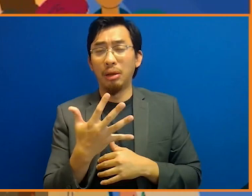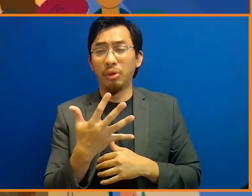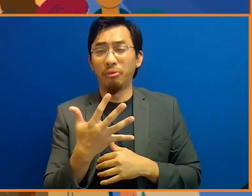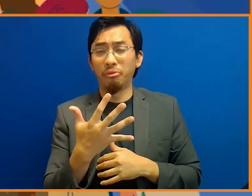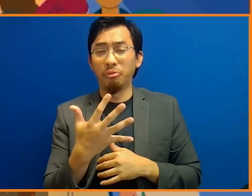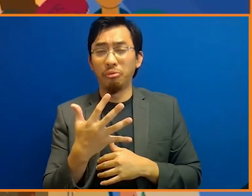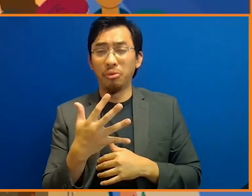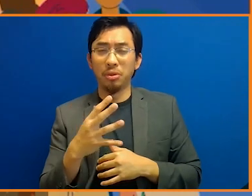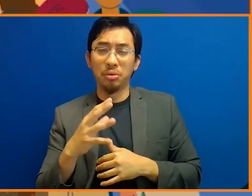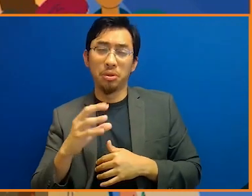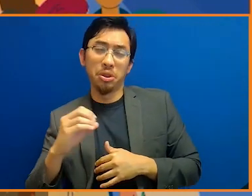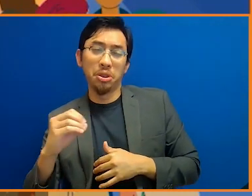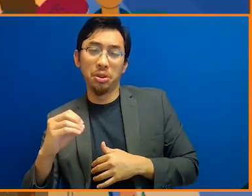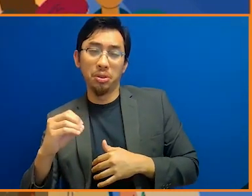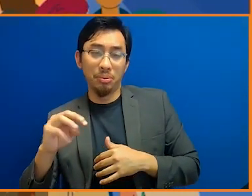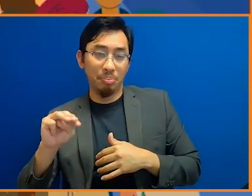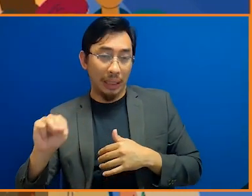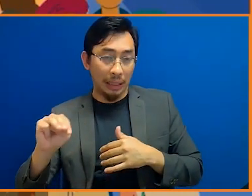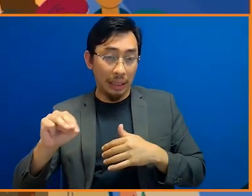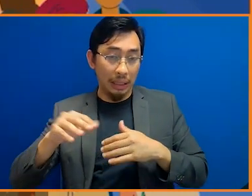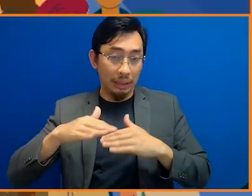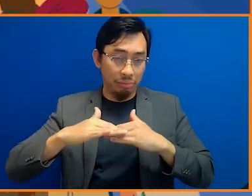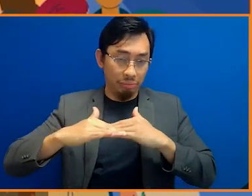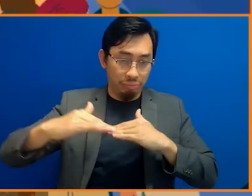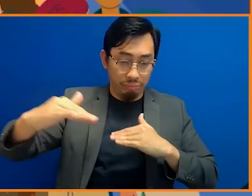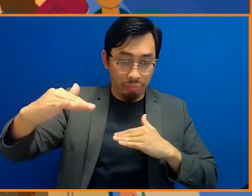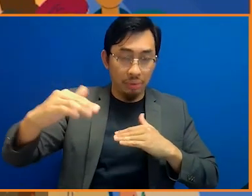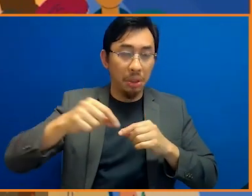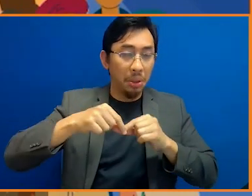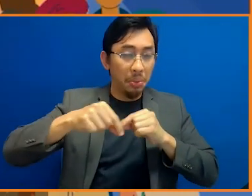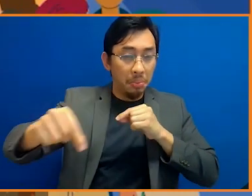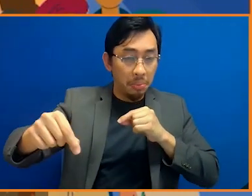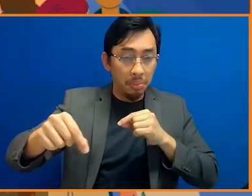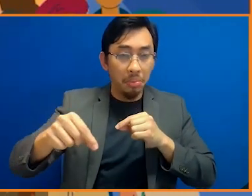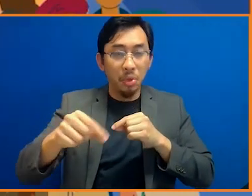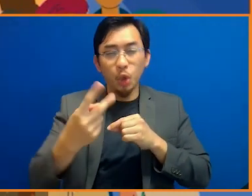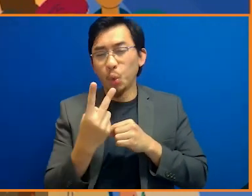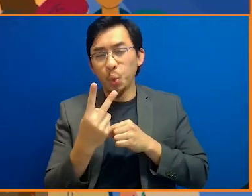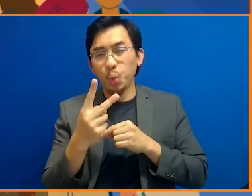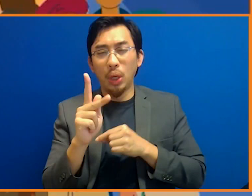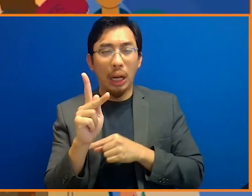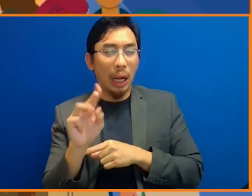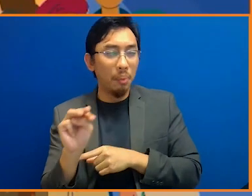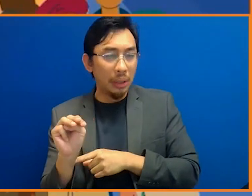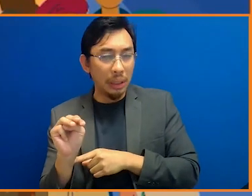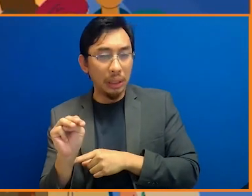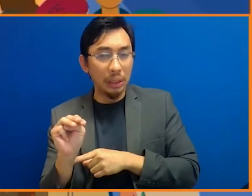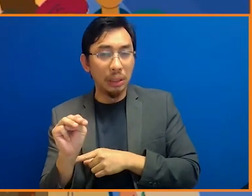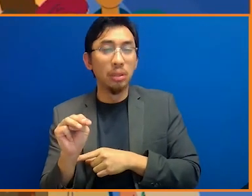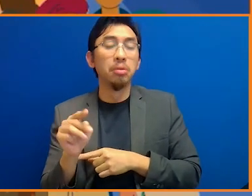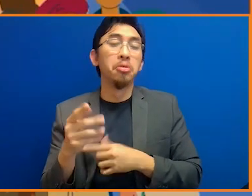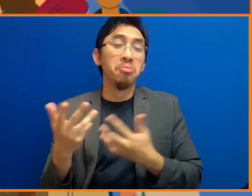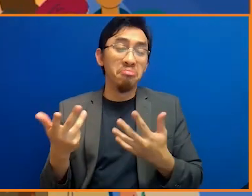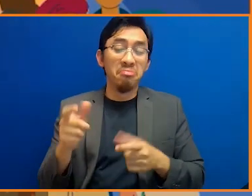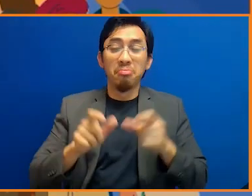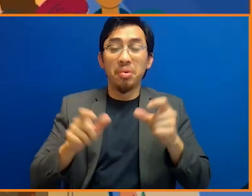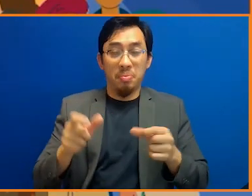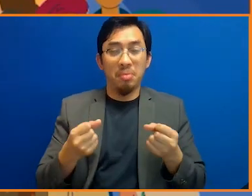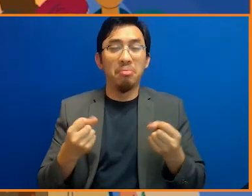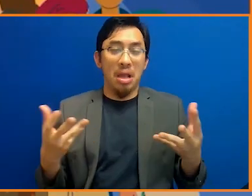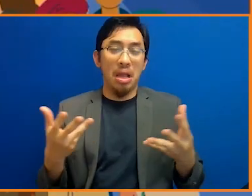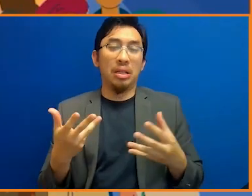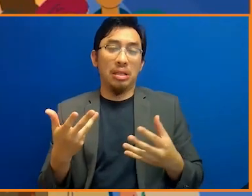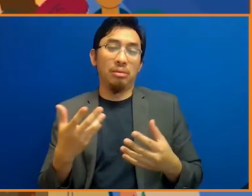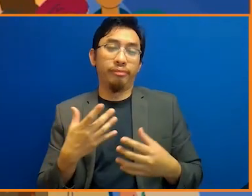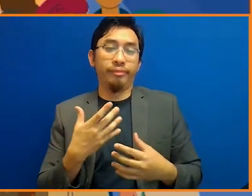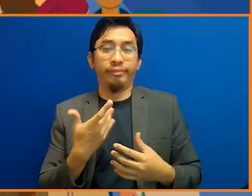it's up to 500 meters, but the area with the distance like 1 kilo, 2 kilometers, people